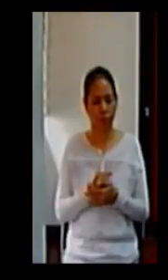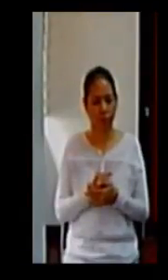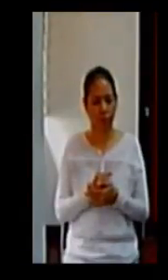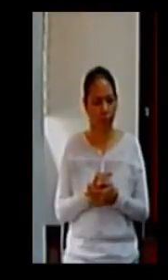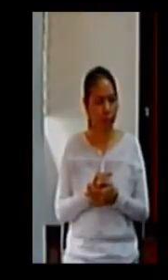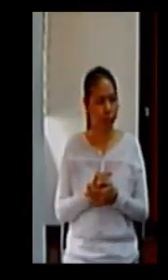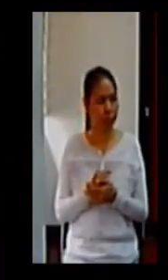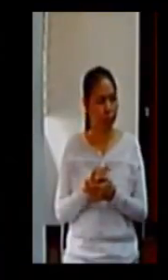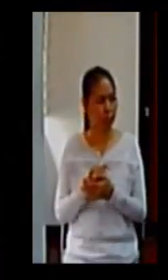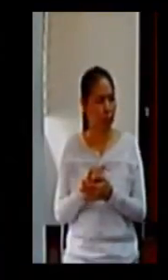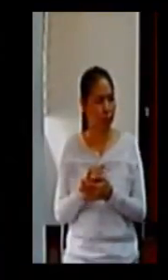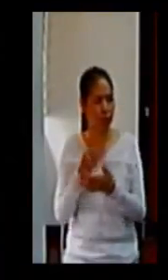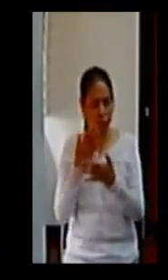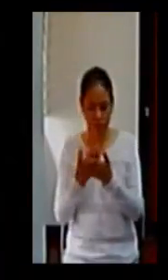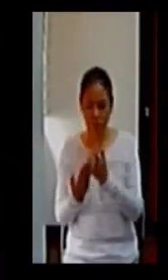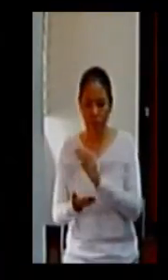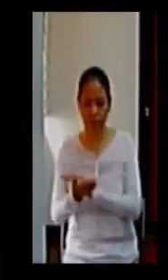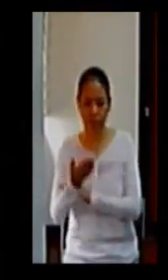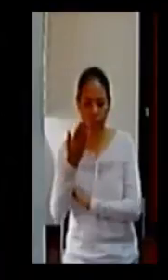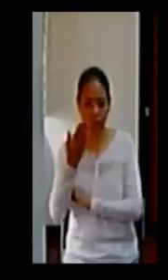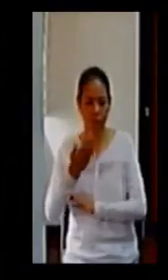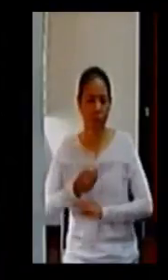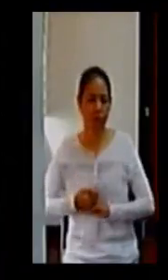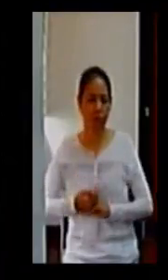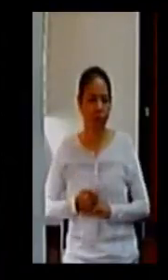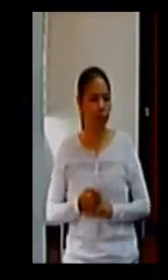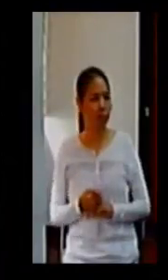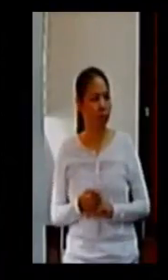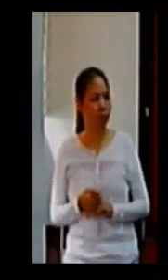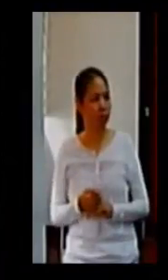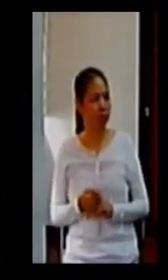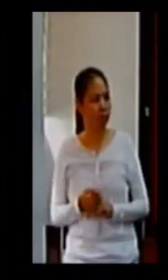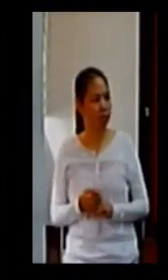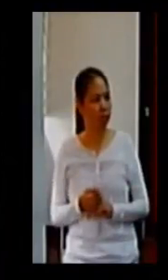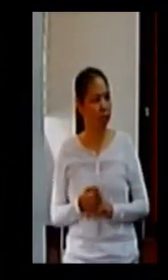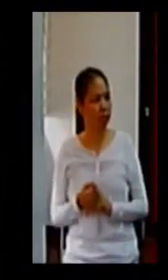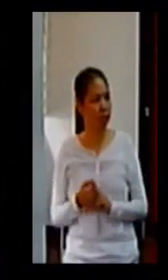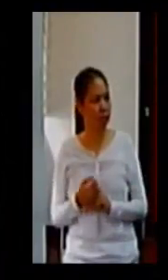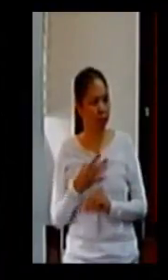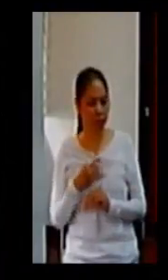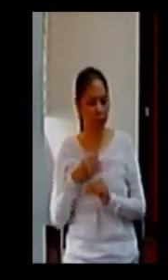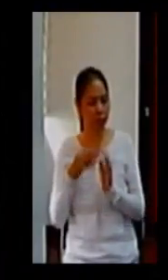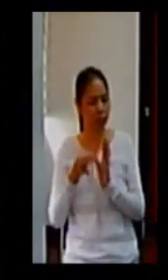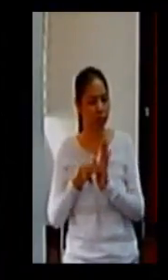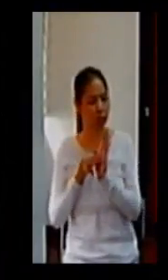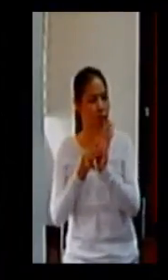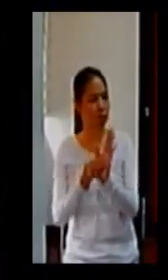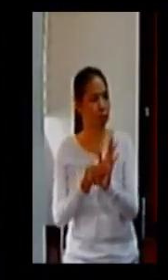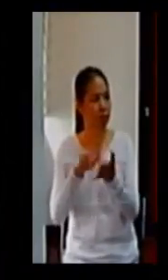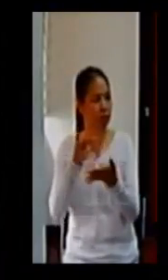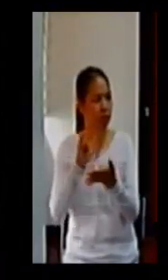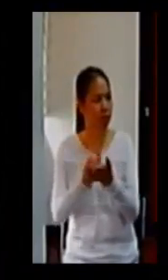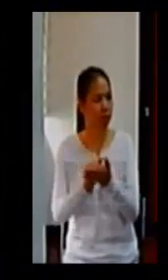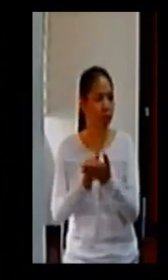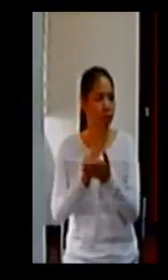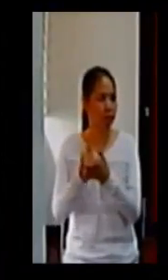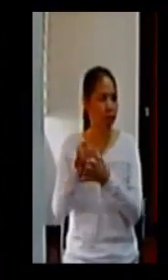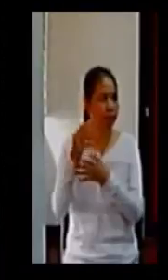Magandang umaga po ulit. Magandang umaga. I would also like to make this manifestation, Your Honors, that Mr.